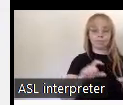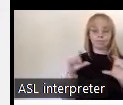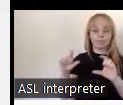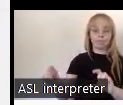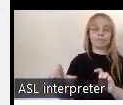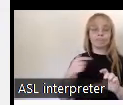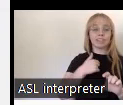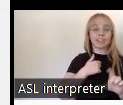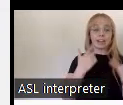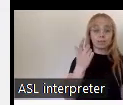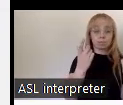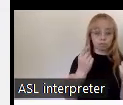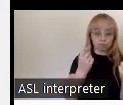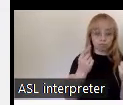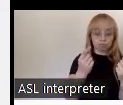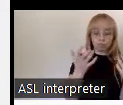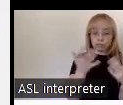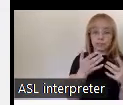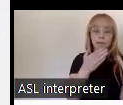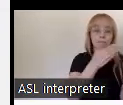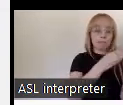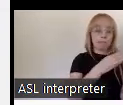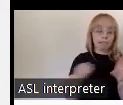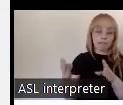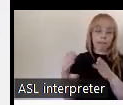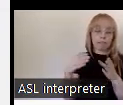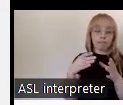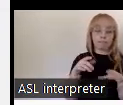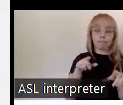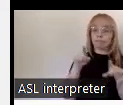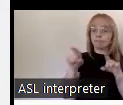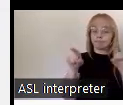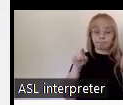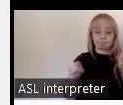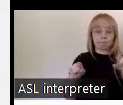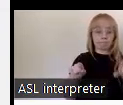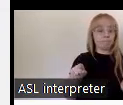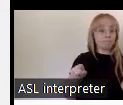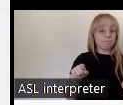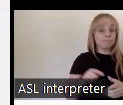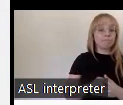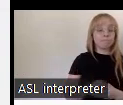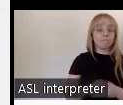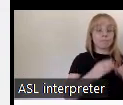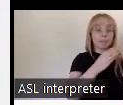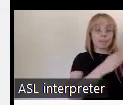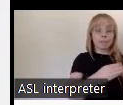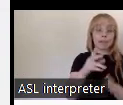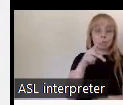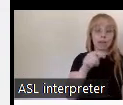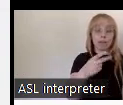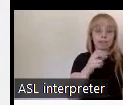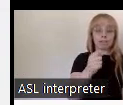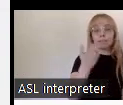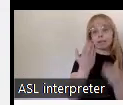go. Planning paths, and these are the activities associated with the vault. These might be